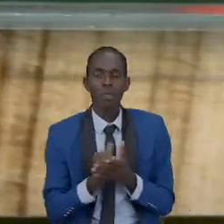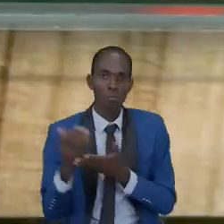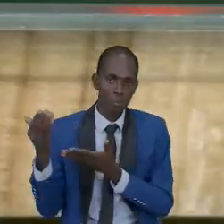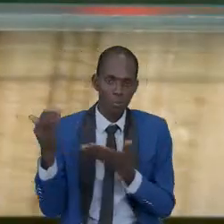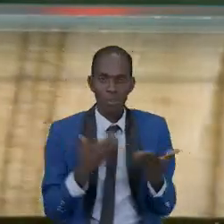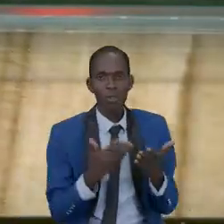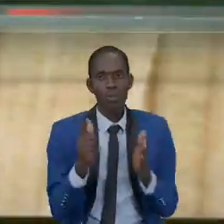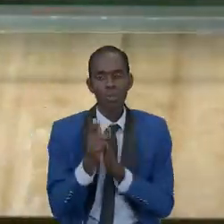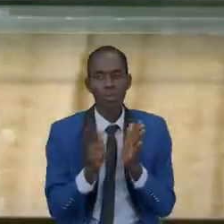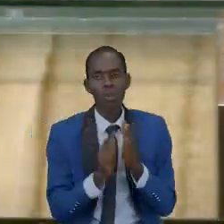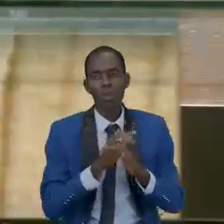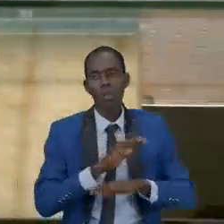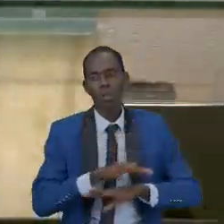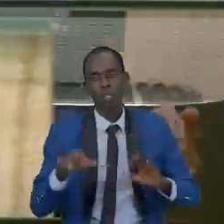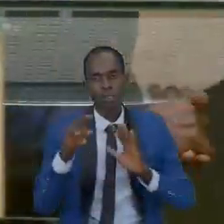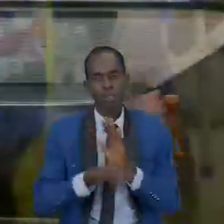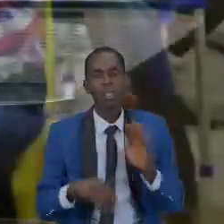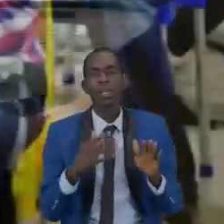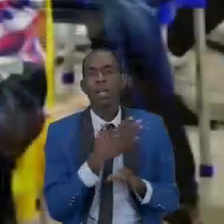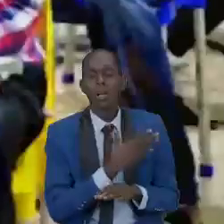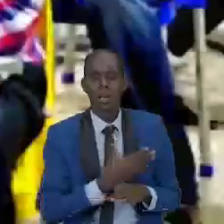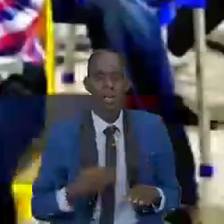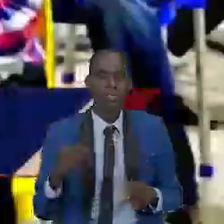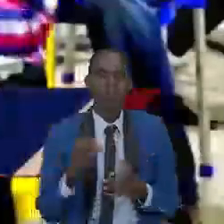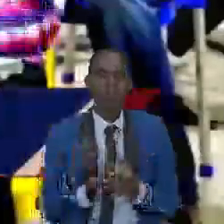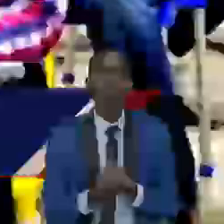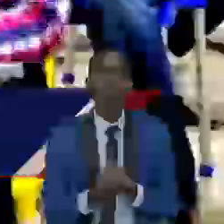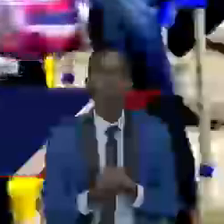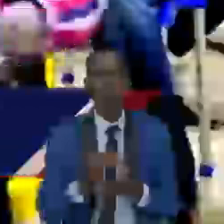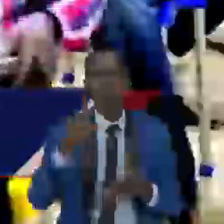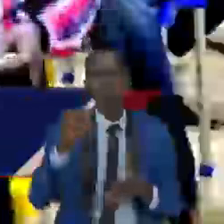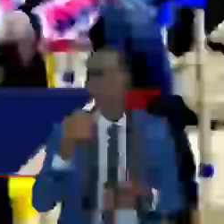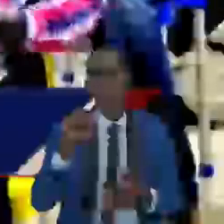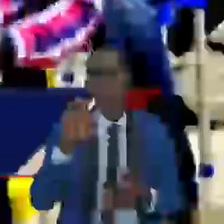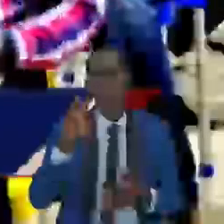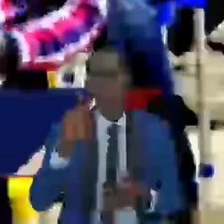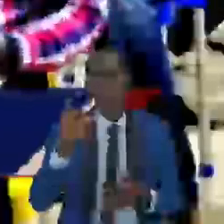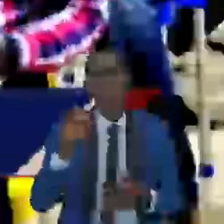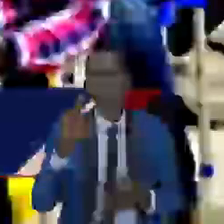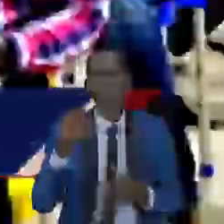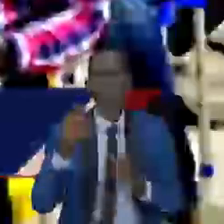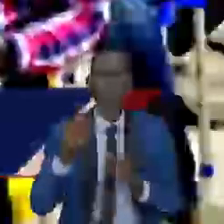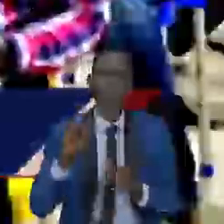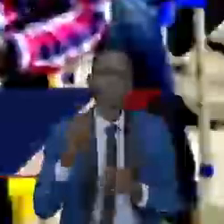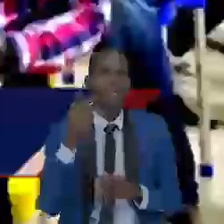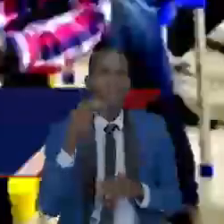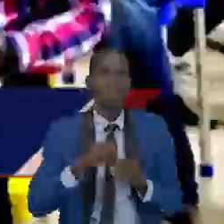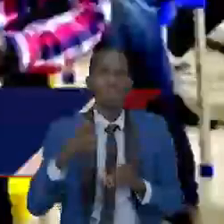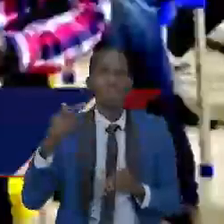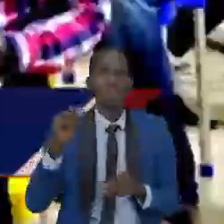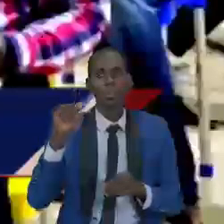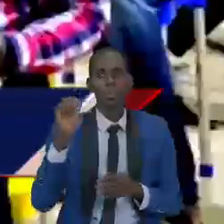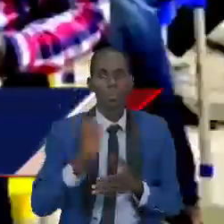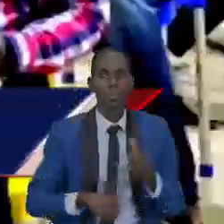at Galatians chapter 5. I'm reading from verse 19. Galatians chapter 5 verse